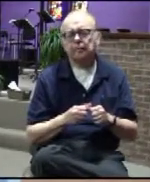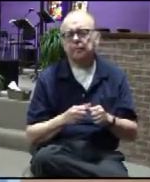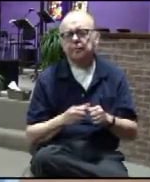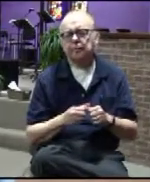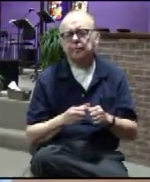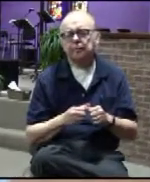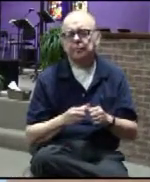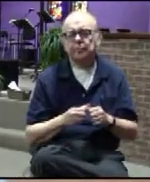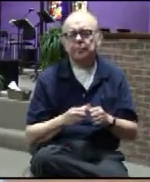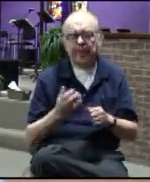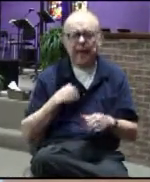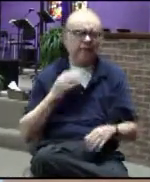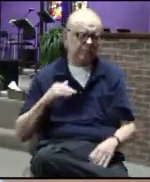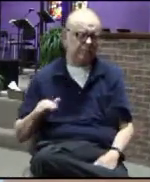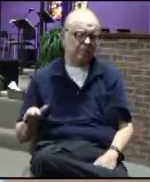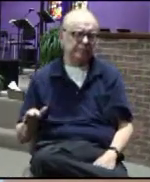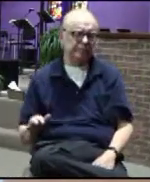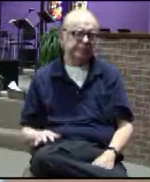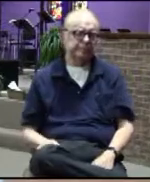having children